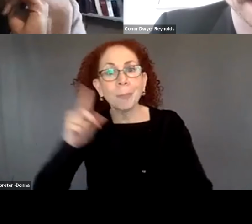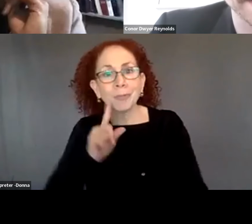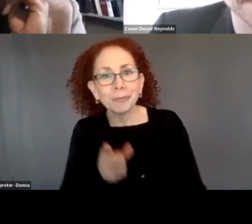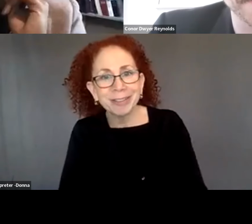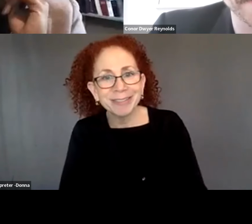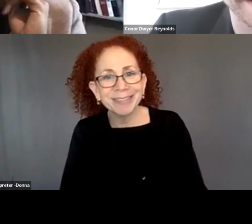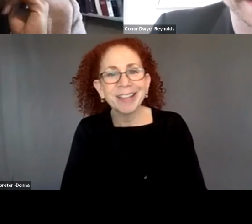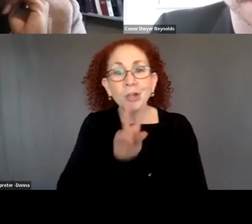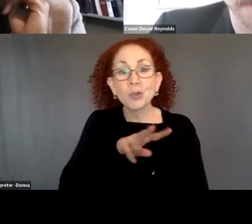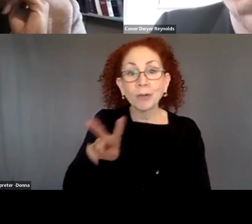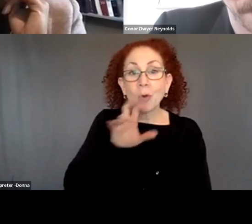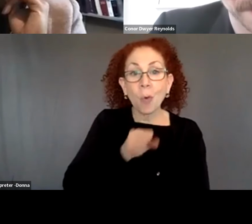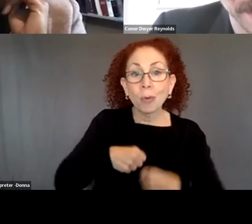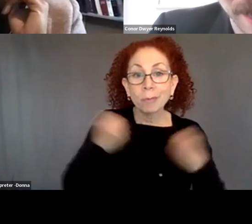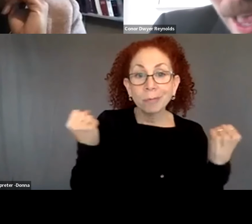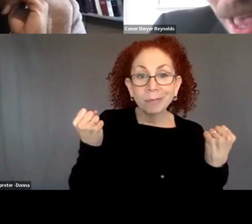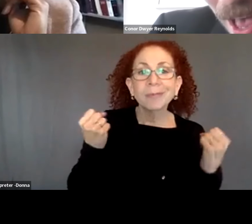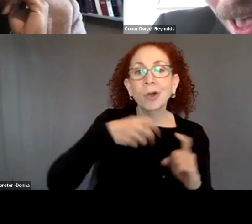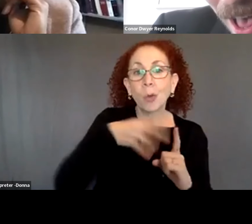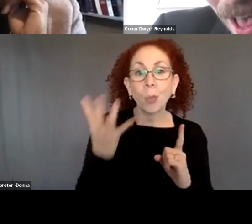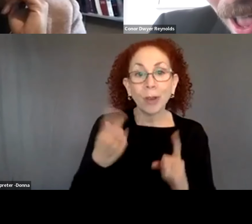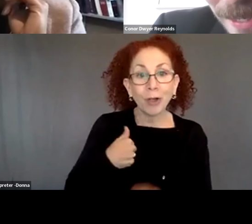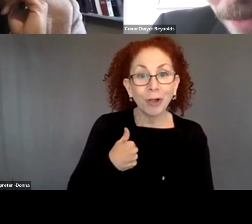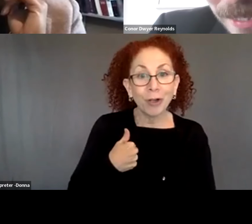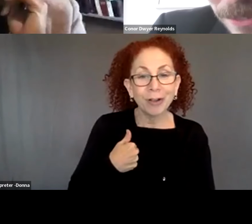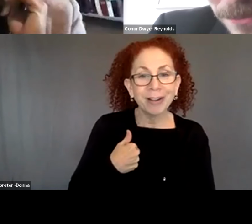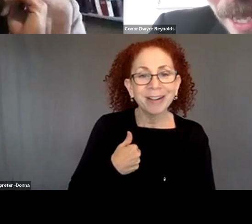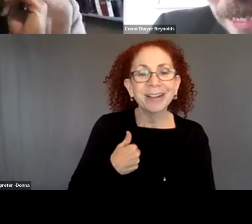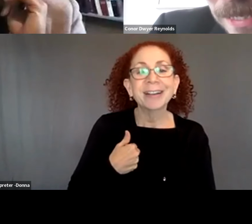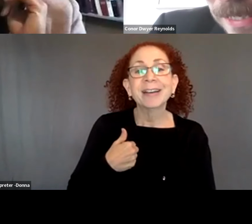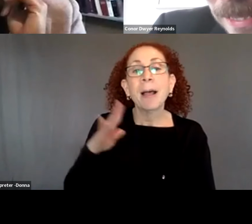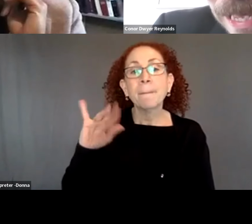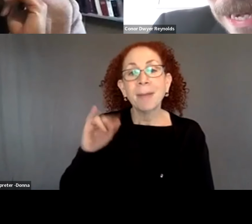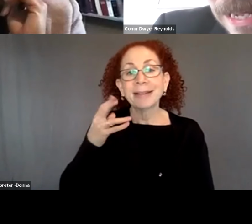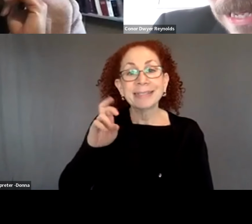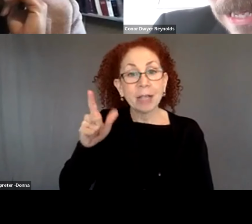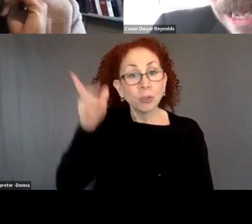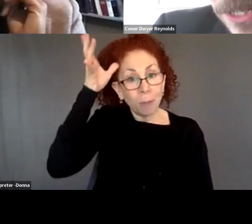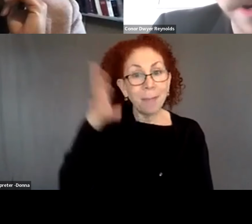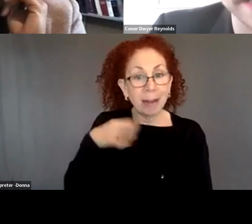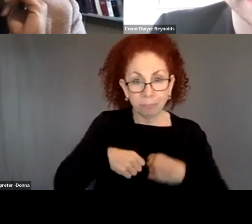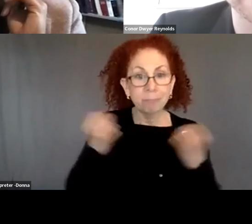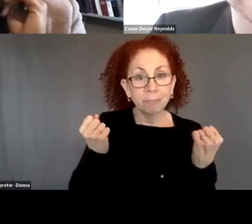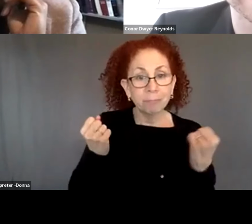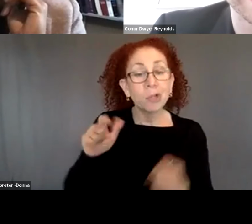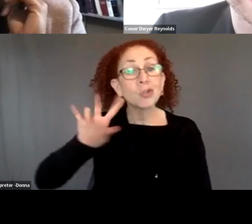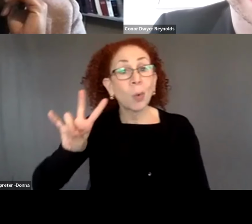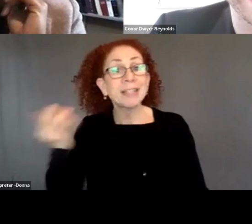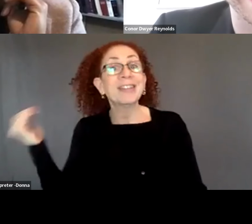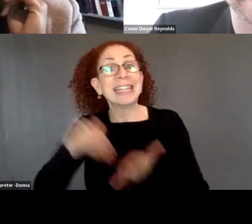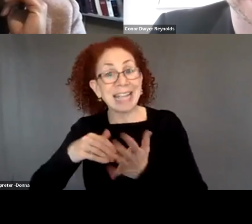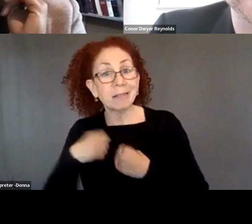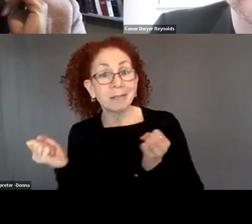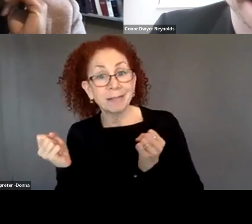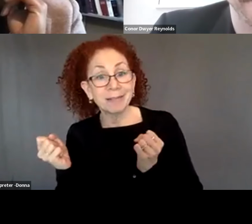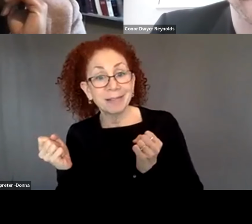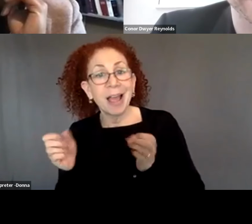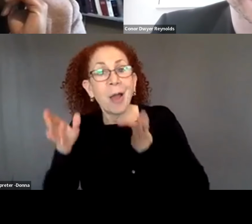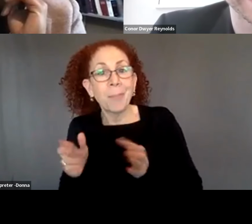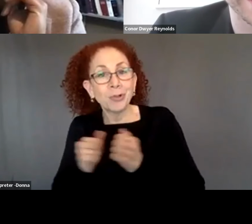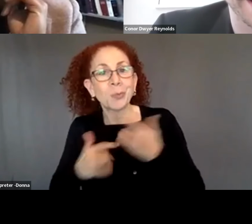at 22 as a queer person and as a bisexual man, and then at 27 as a person